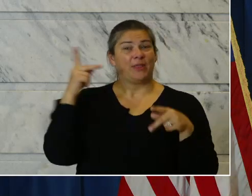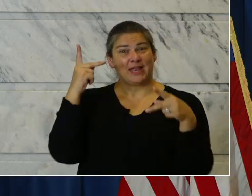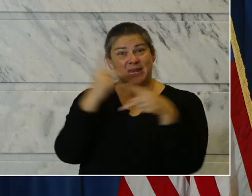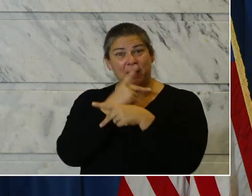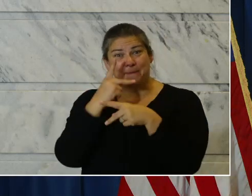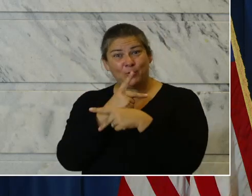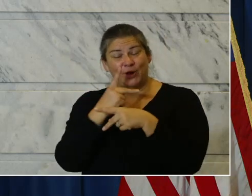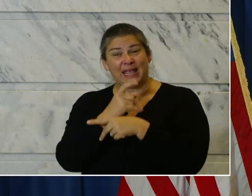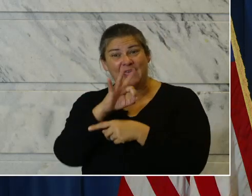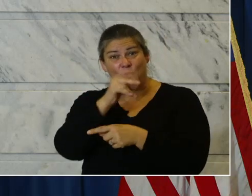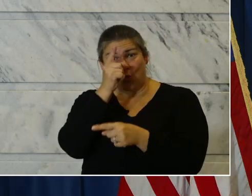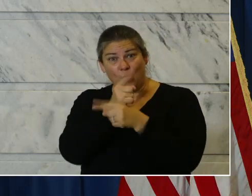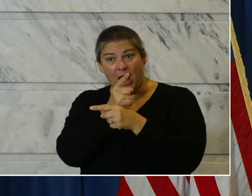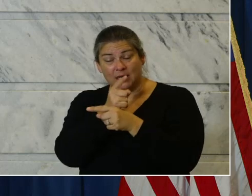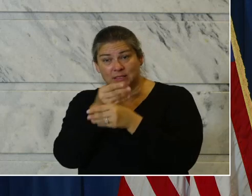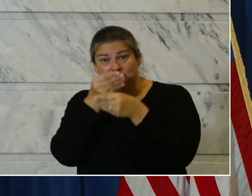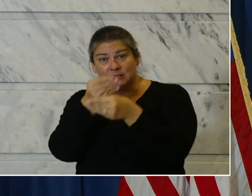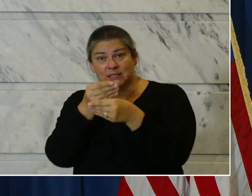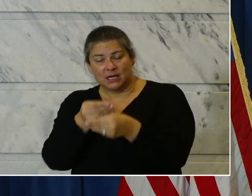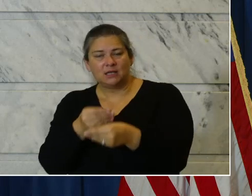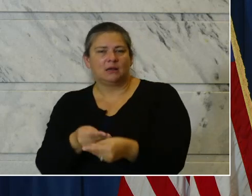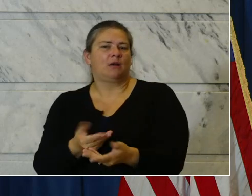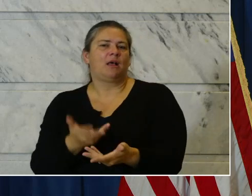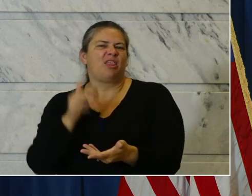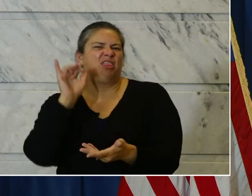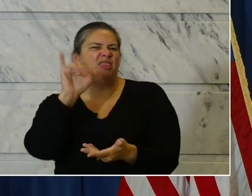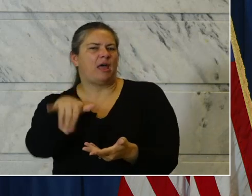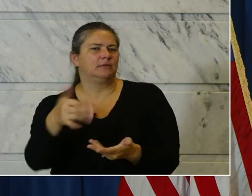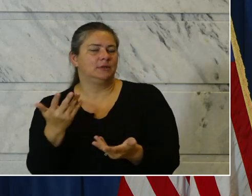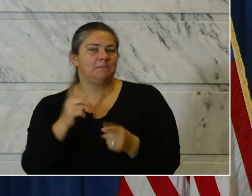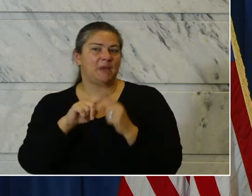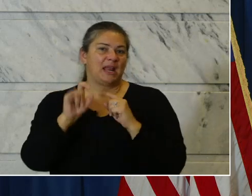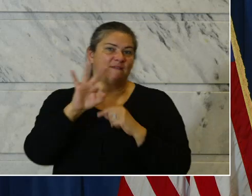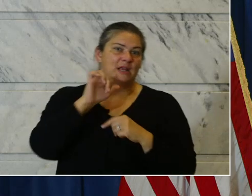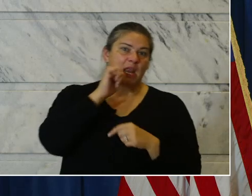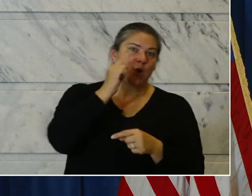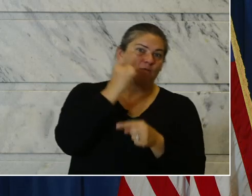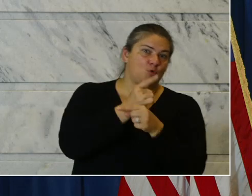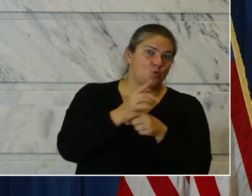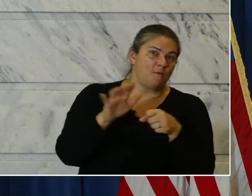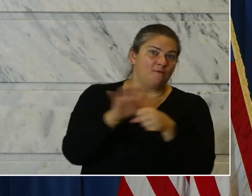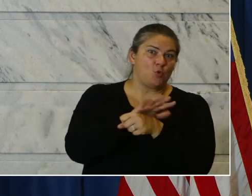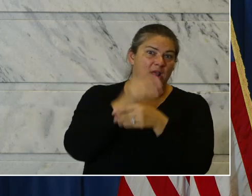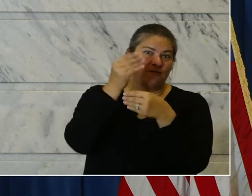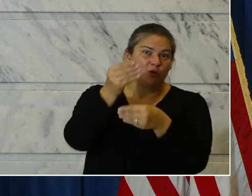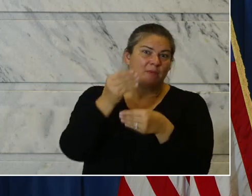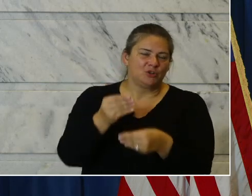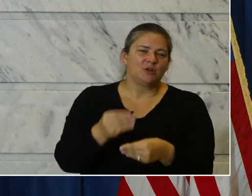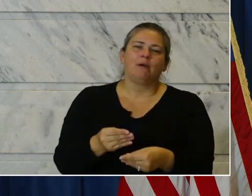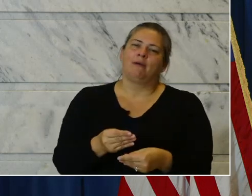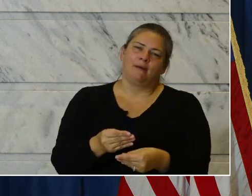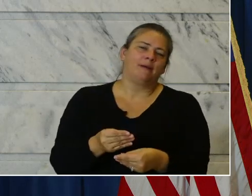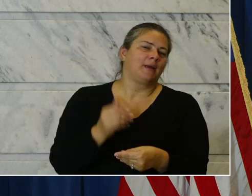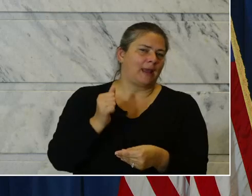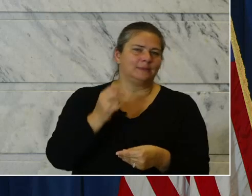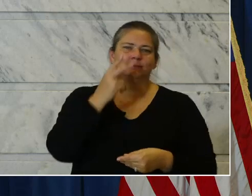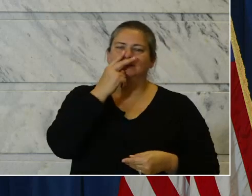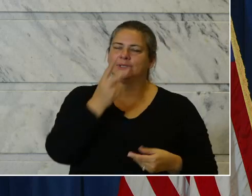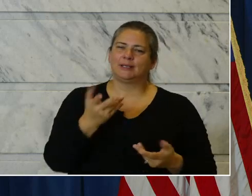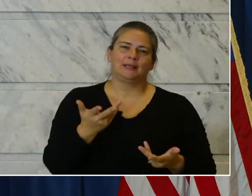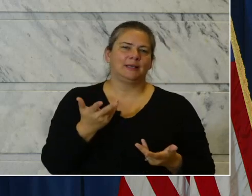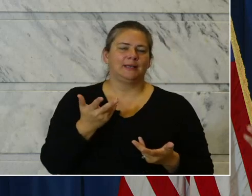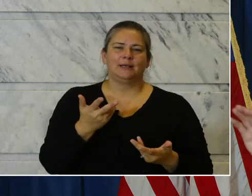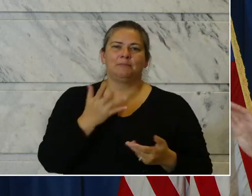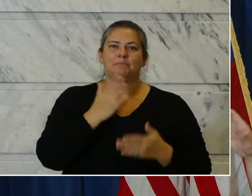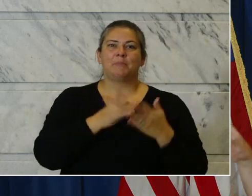put into it, and a case-by-case decision, we've seen what it does. We've seen people say, oh, but that's just people on the